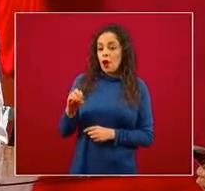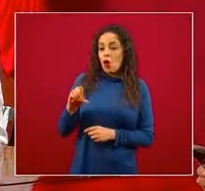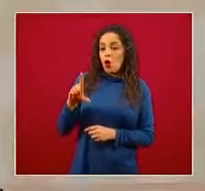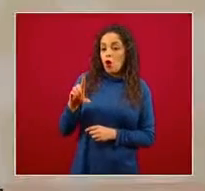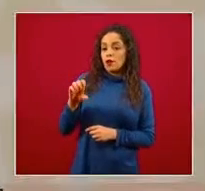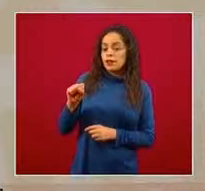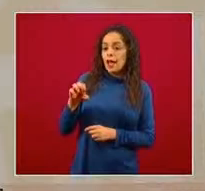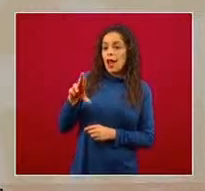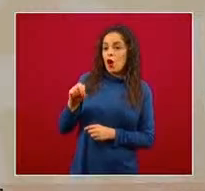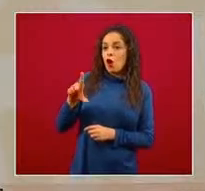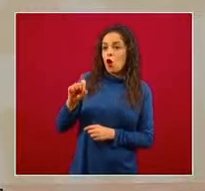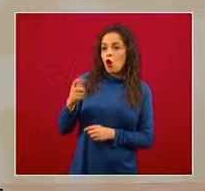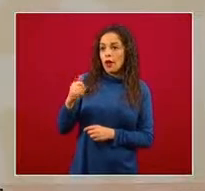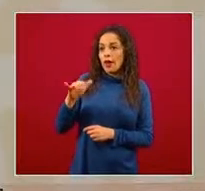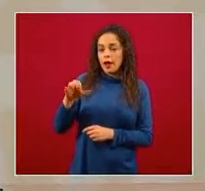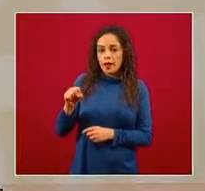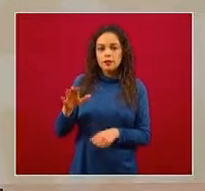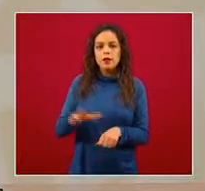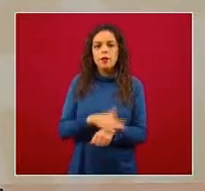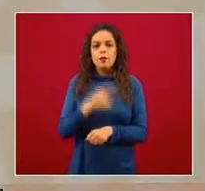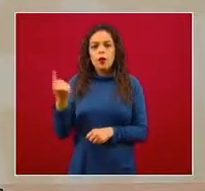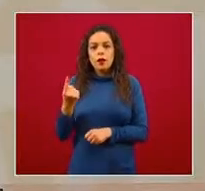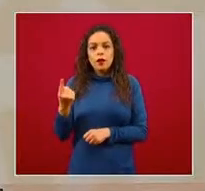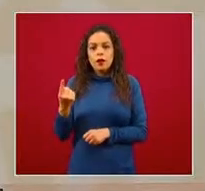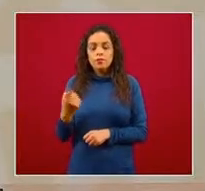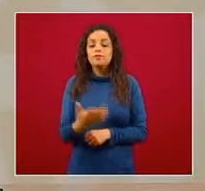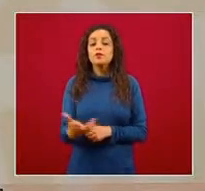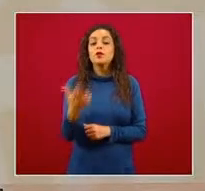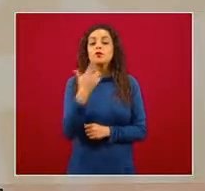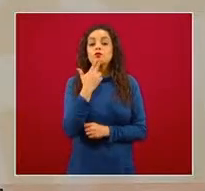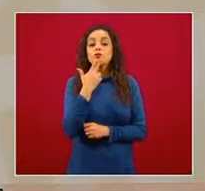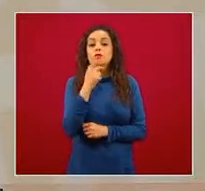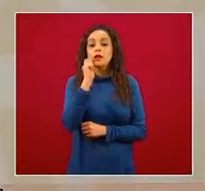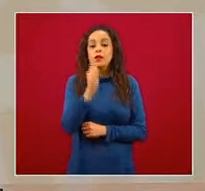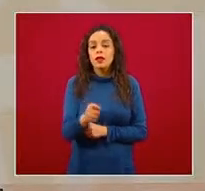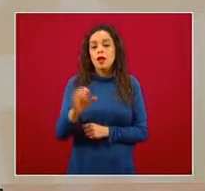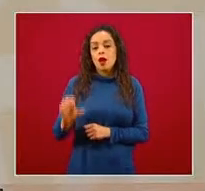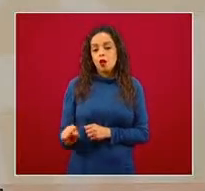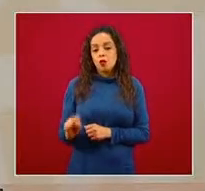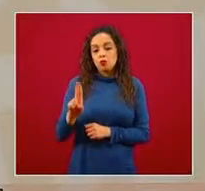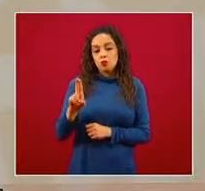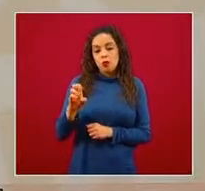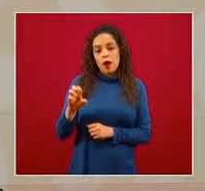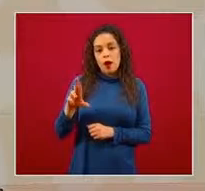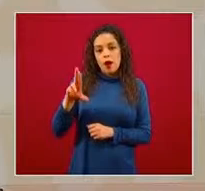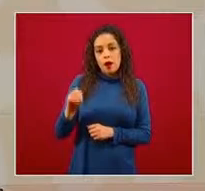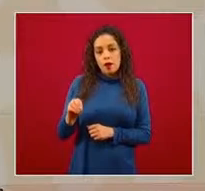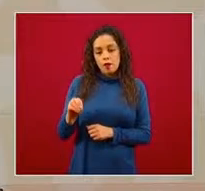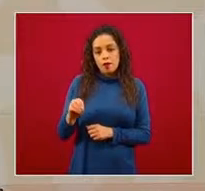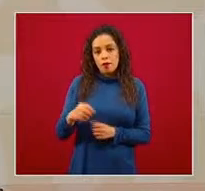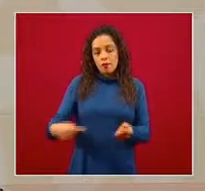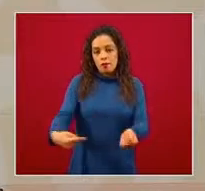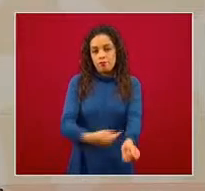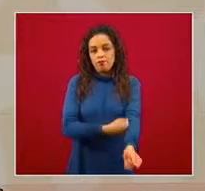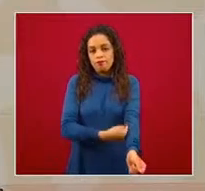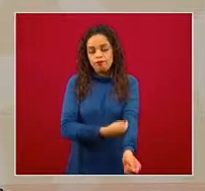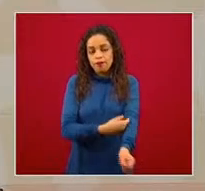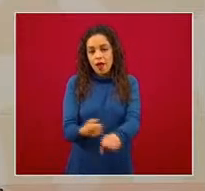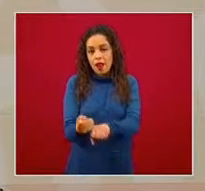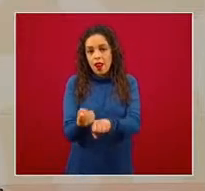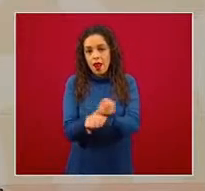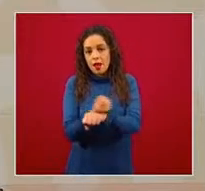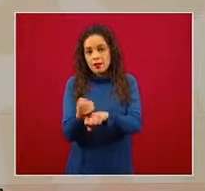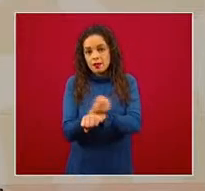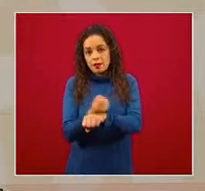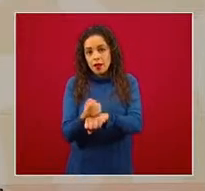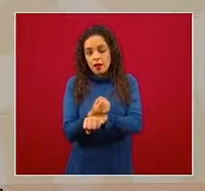called serological because they use the specimen of serum, and it's